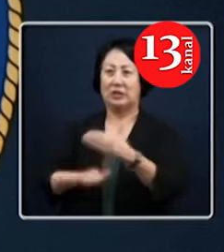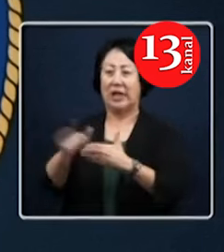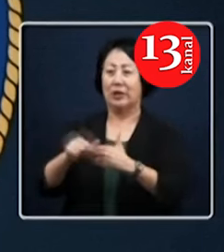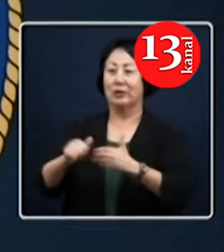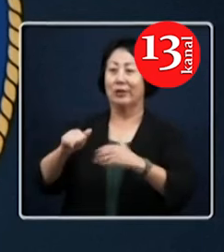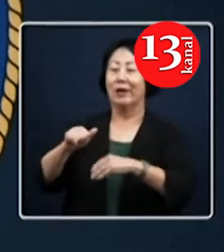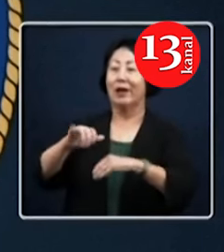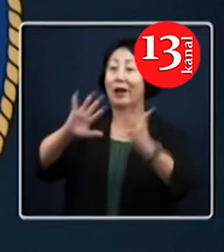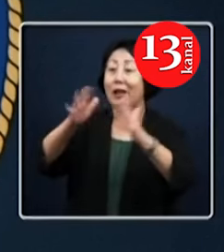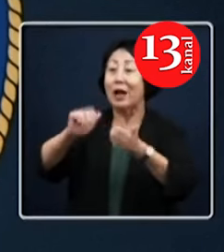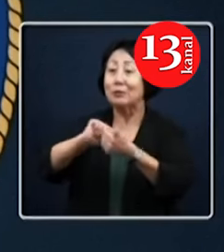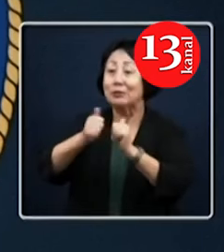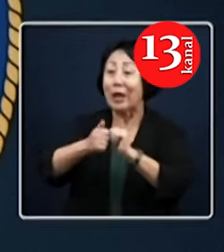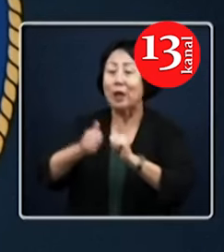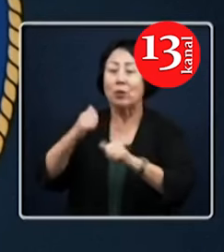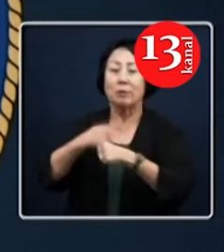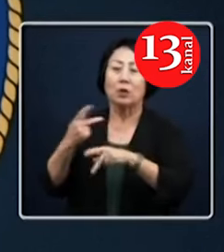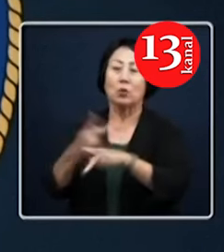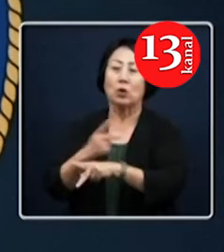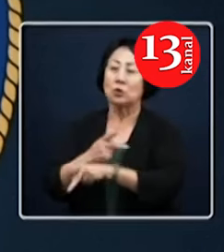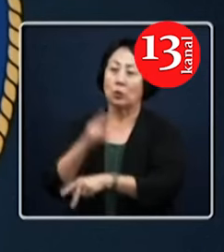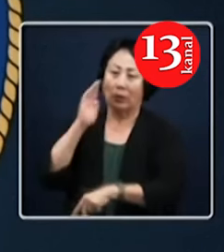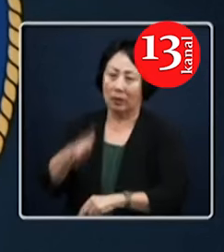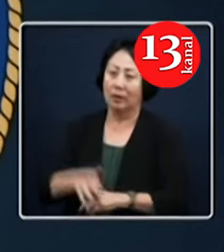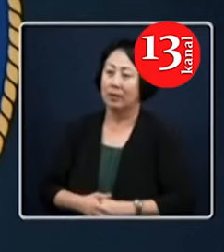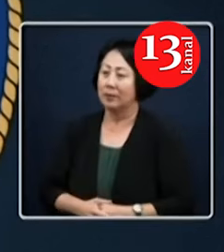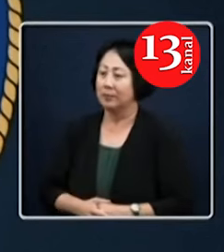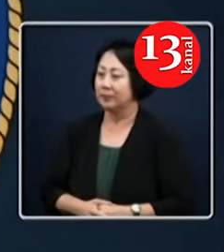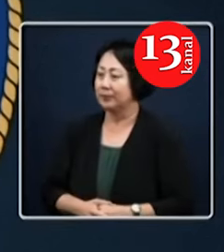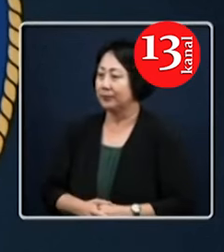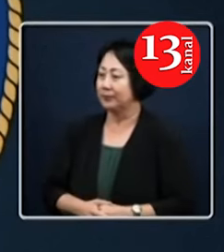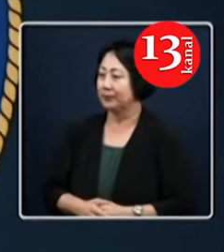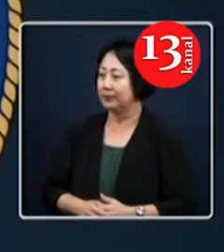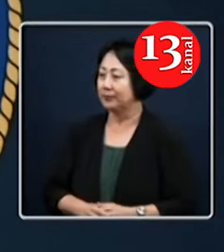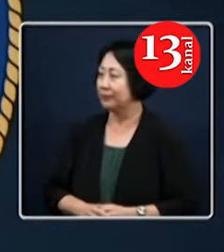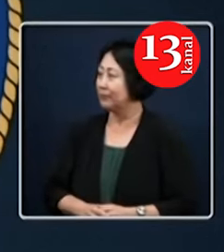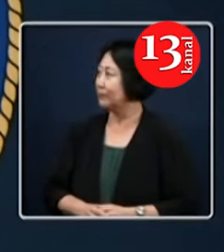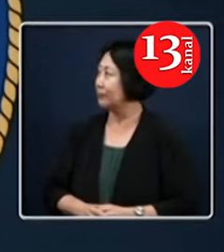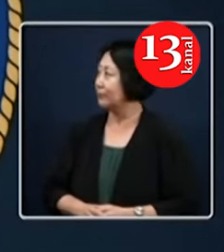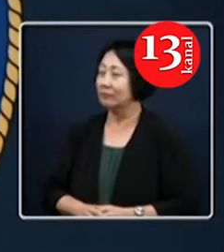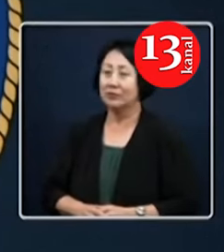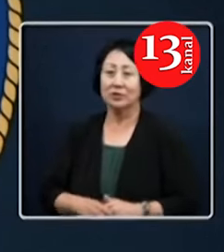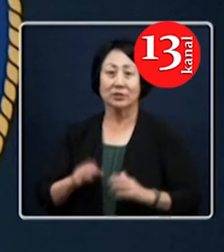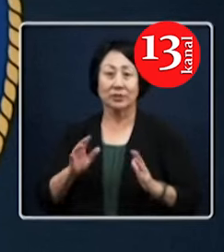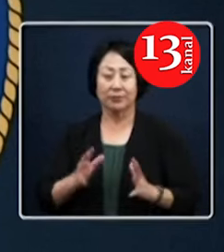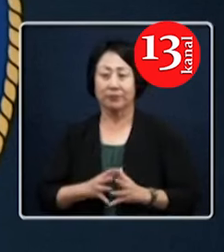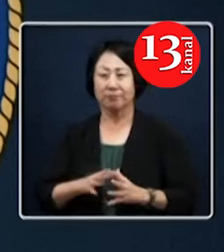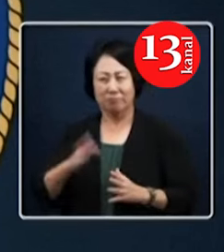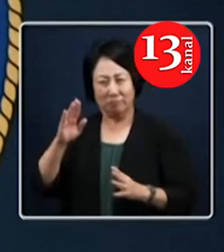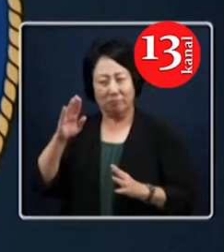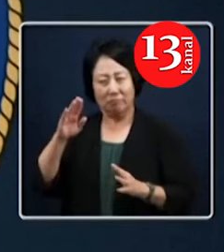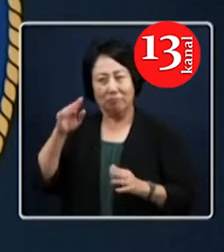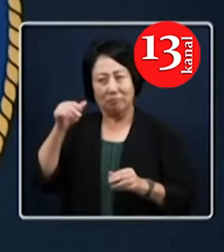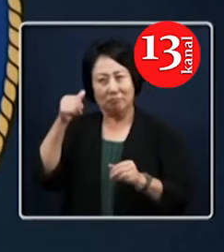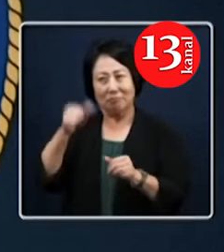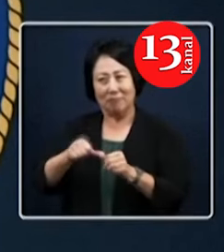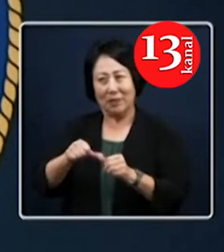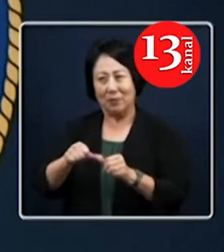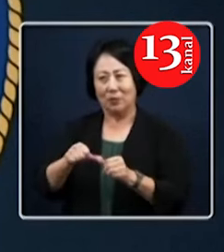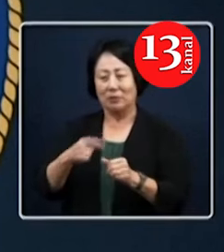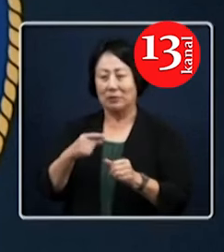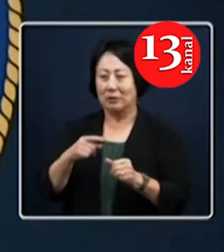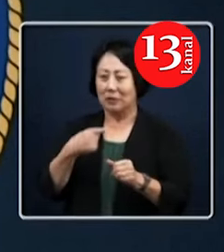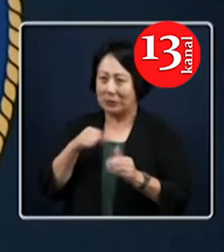for state of Hawaii fire managers to prepare for the impending extreme weather. The heroic efforts of firefighters and police